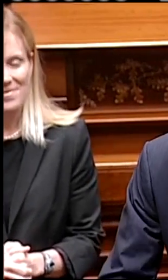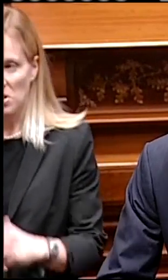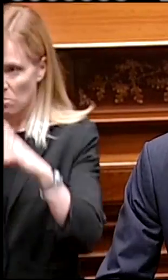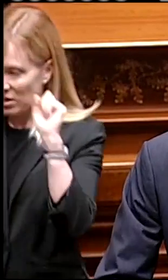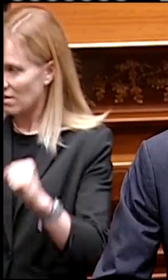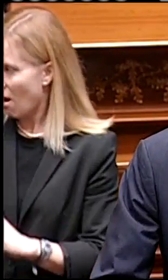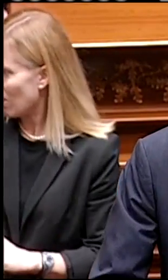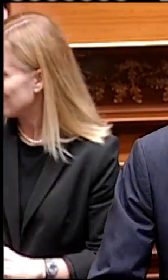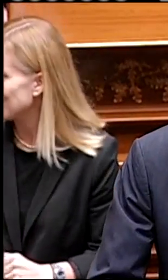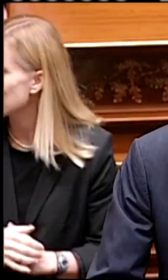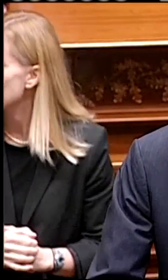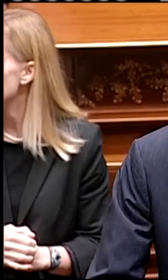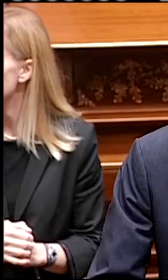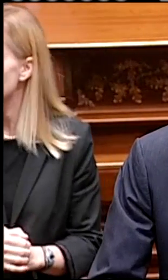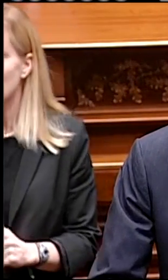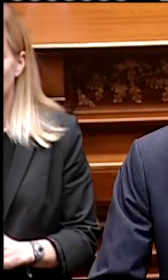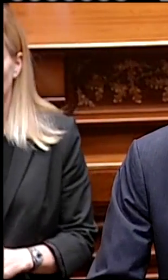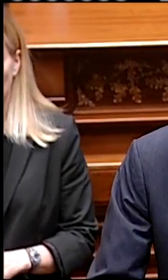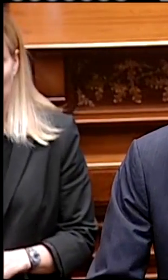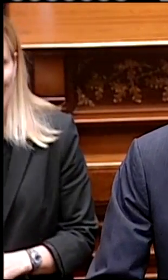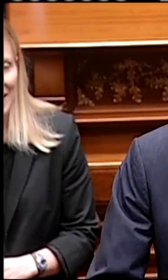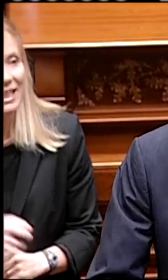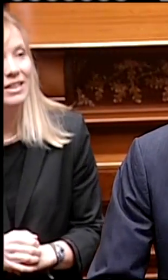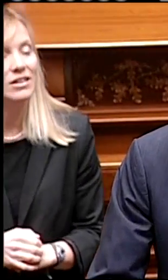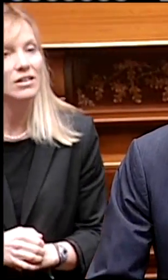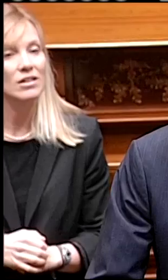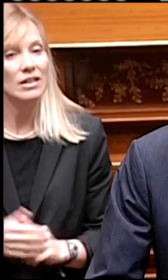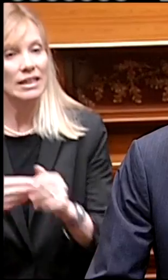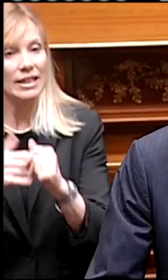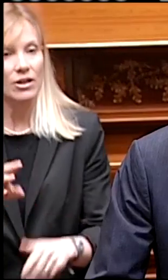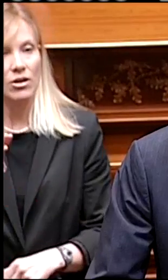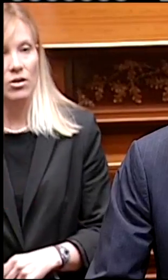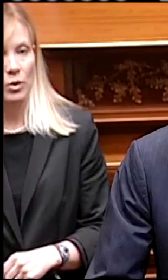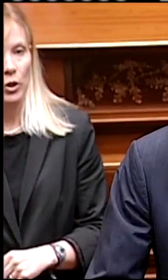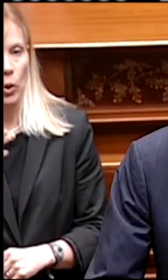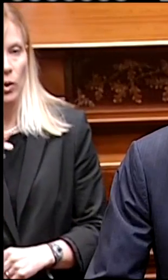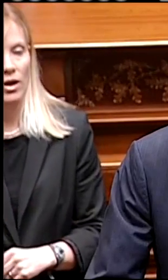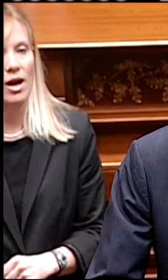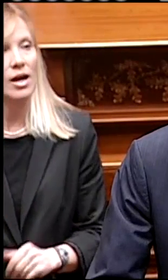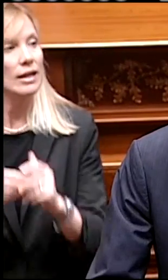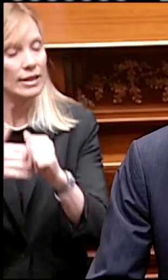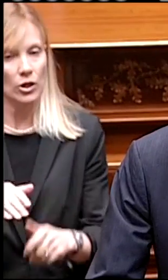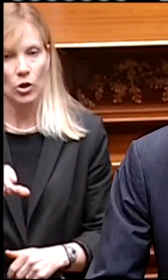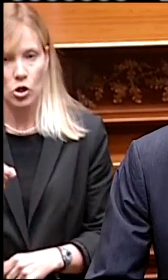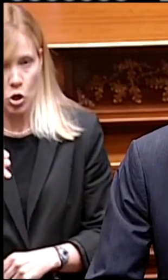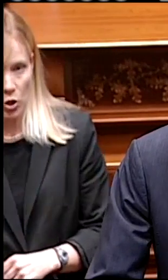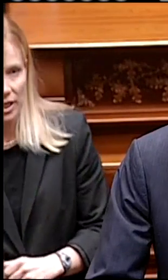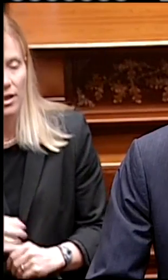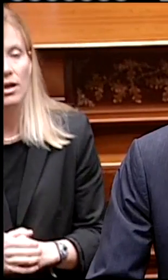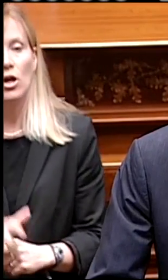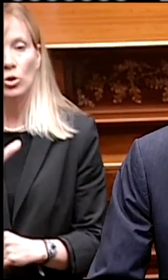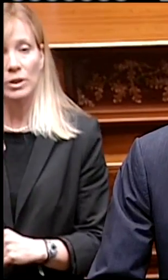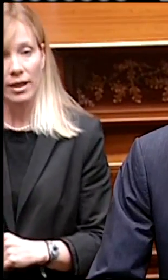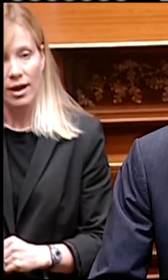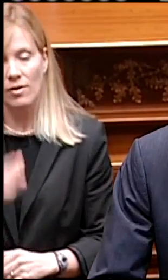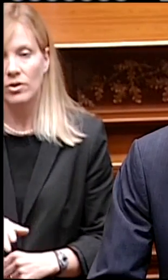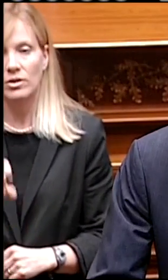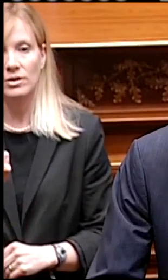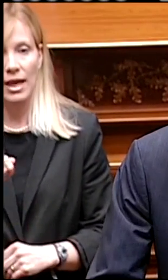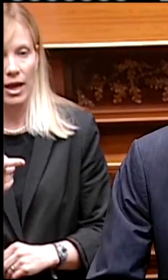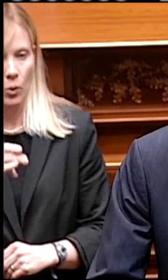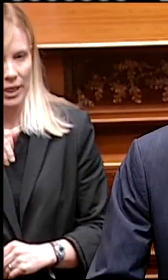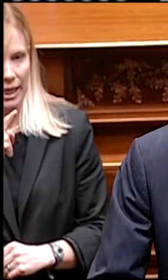President Cullerton, Speaker Madigan, Leader Radogno, Leader Durkin, Lieutenant Governor